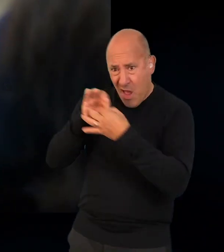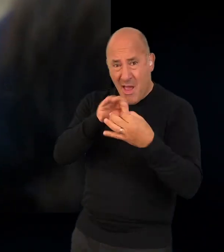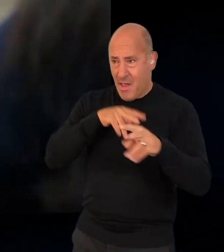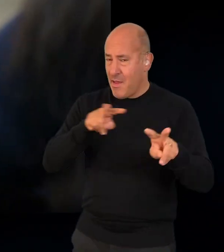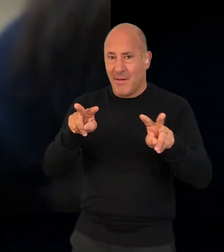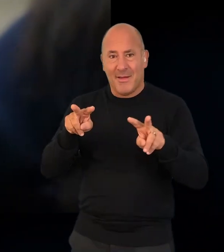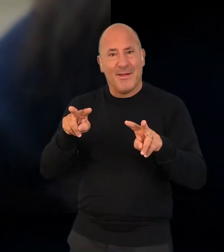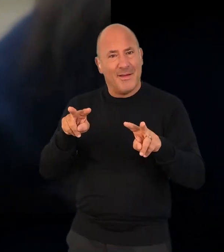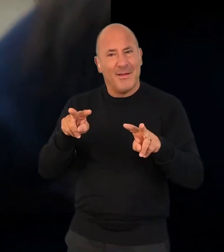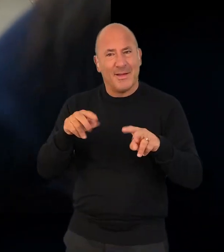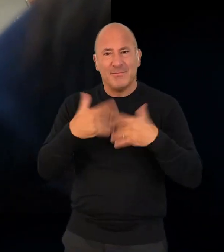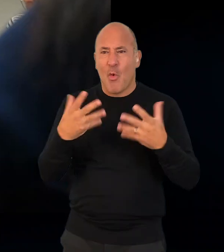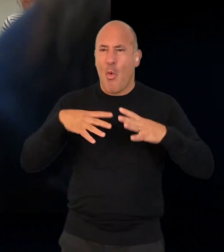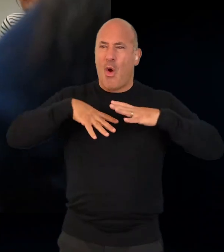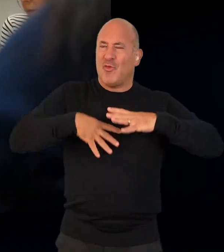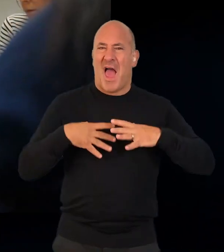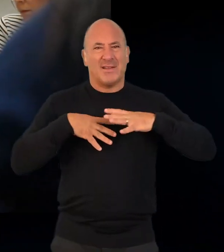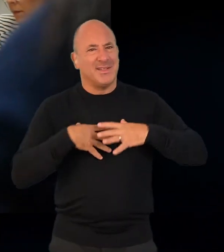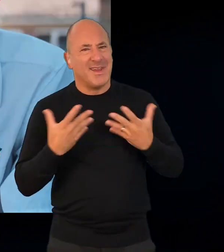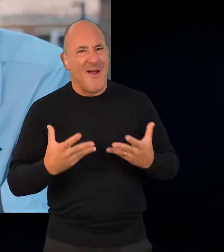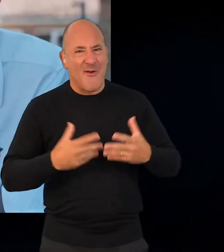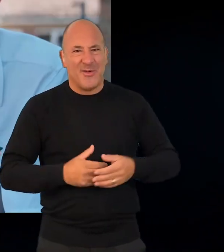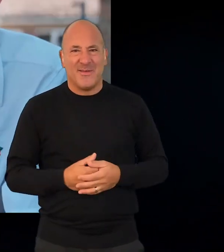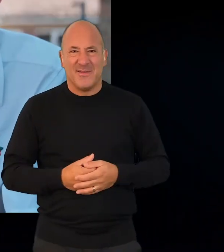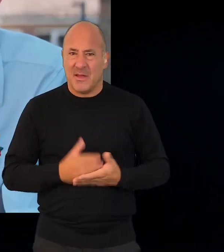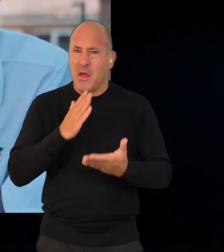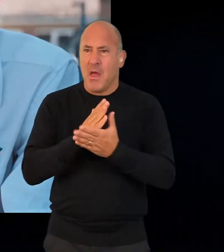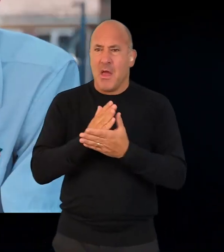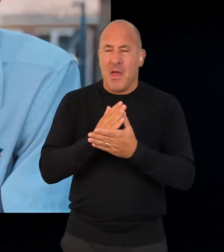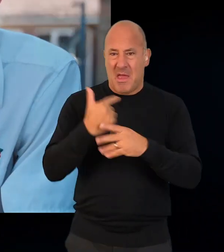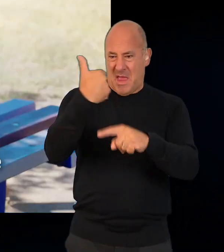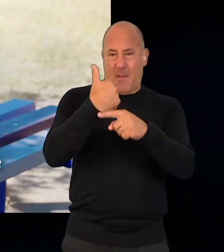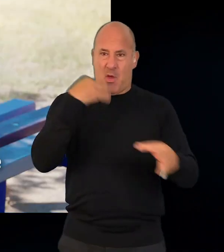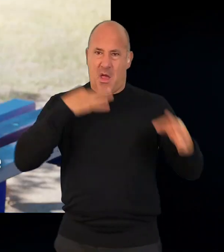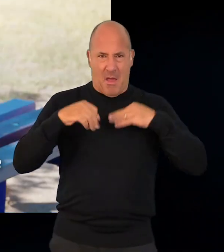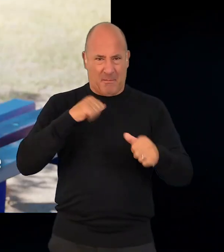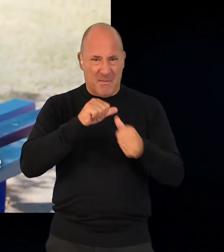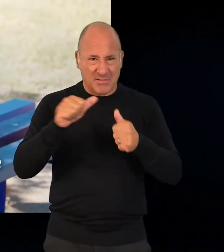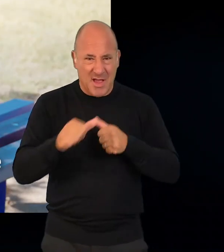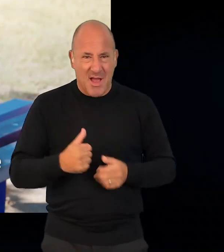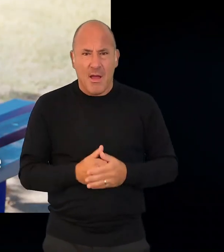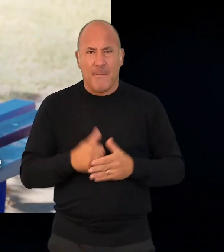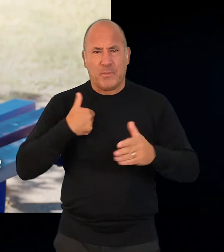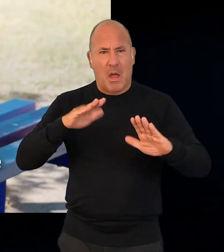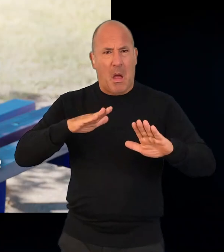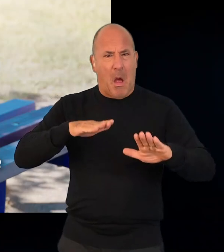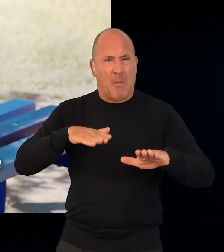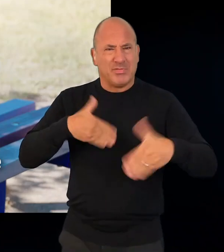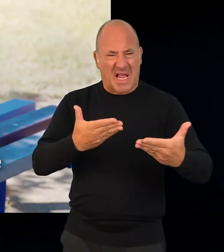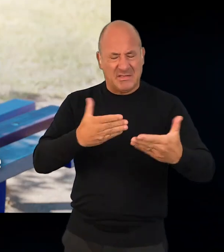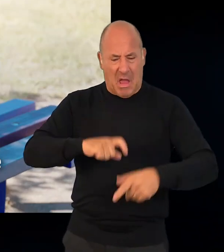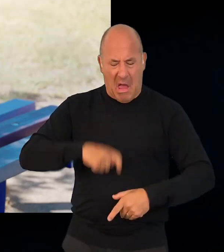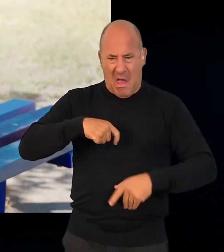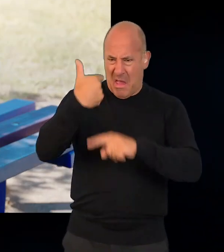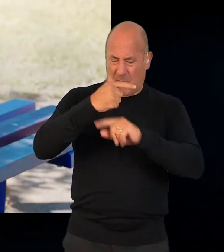to, they just seem much more at ease. I definitely think I've got better at acting in front of the camera. I think it was most like presenting and like